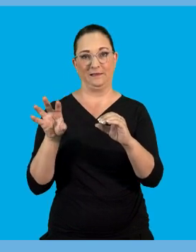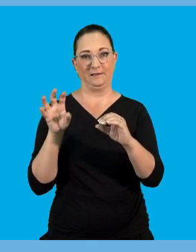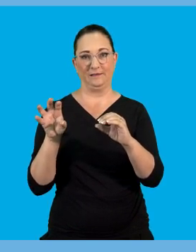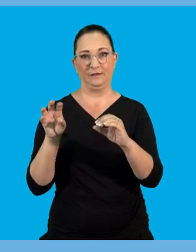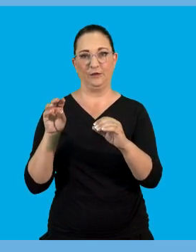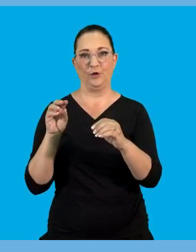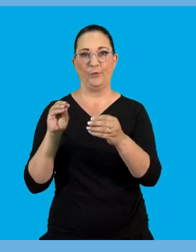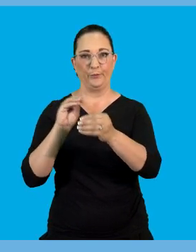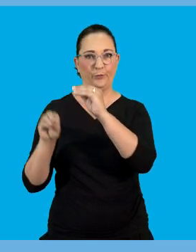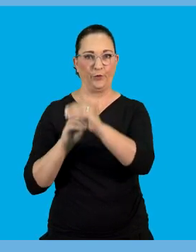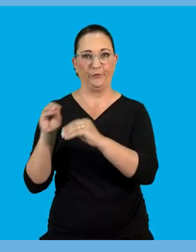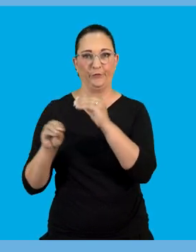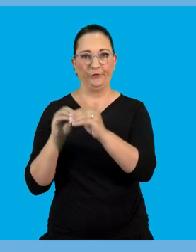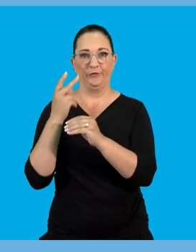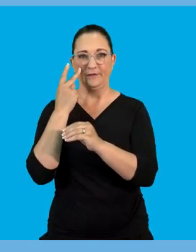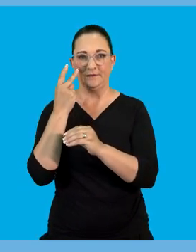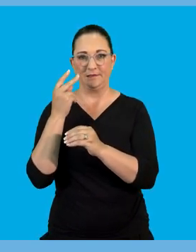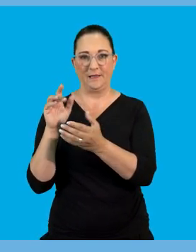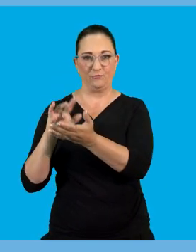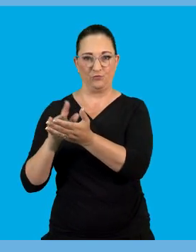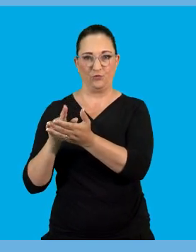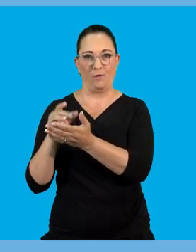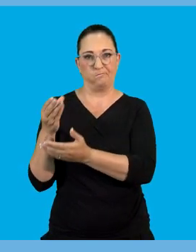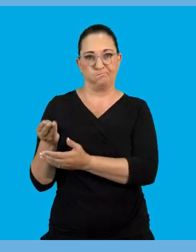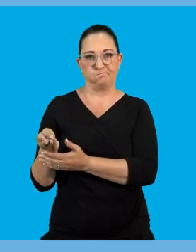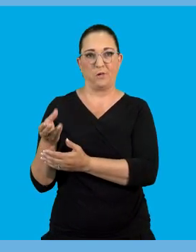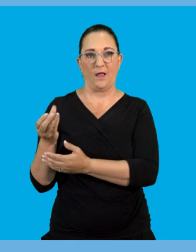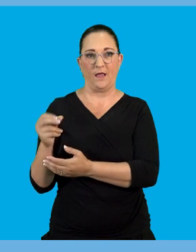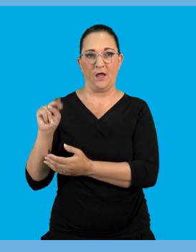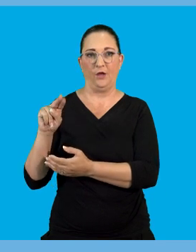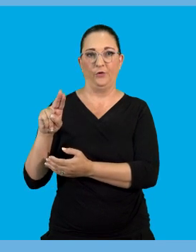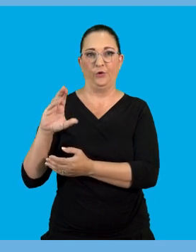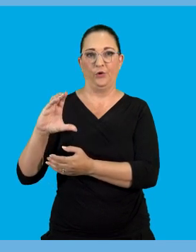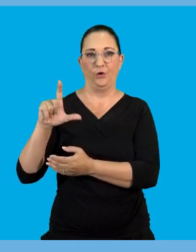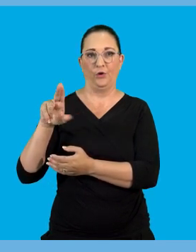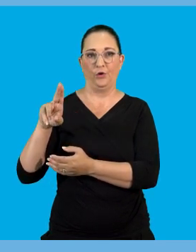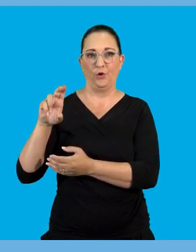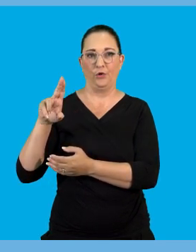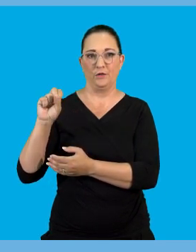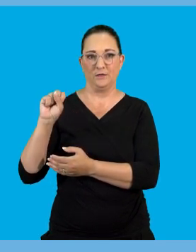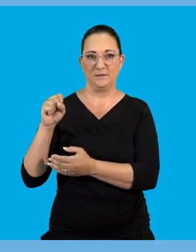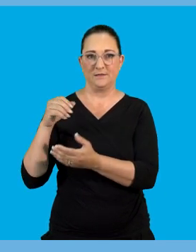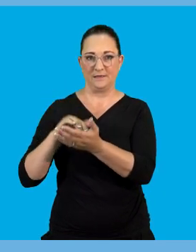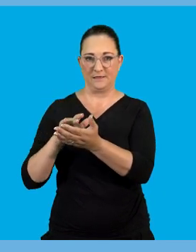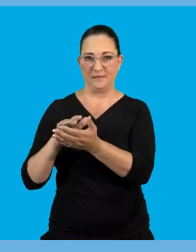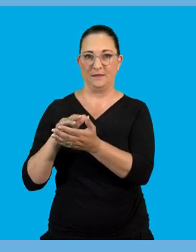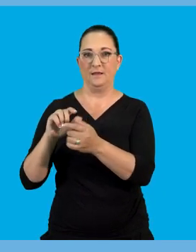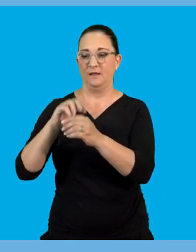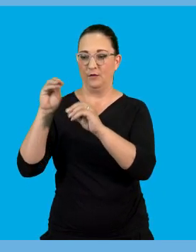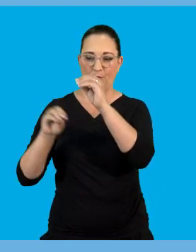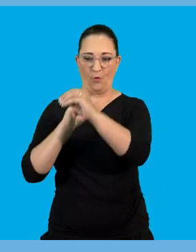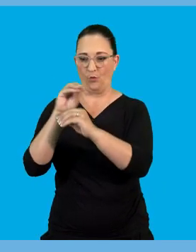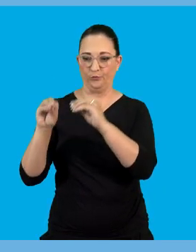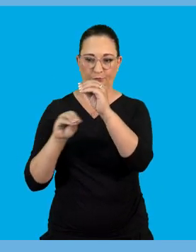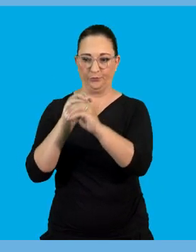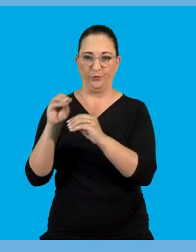on this picture here, that we have a nucleus at the center, and we have electrons that are orbiting the nucleus all around in